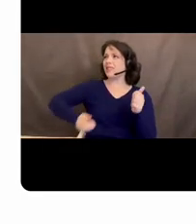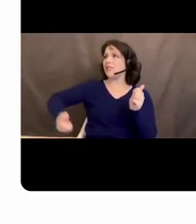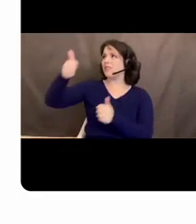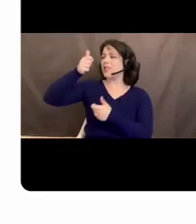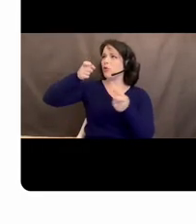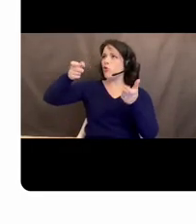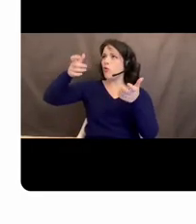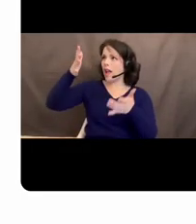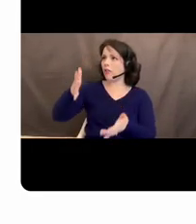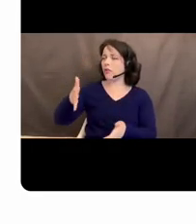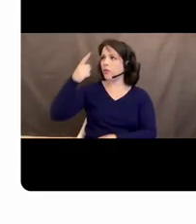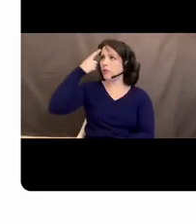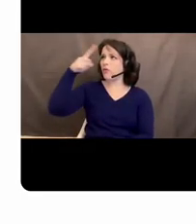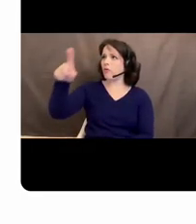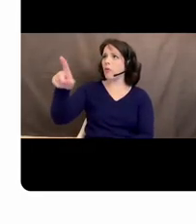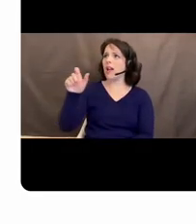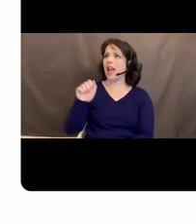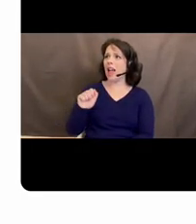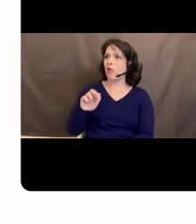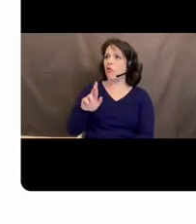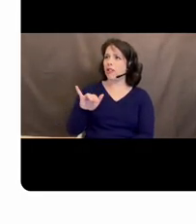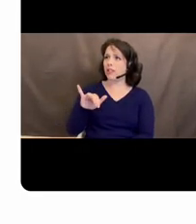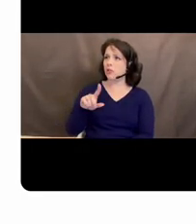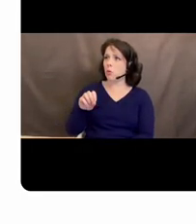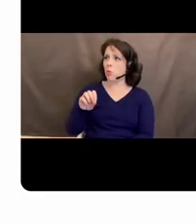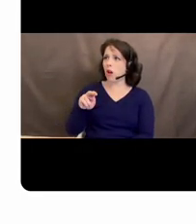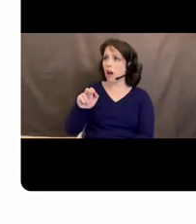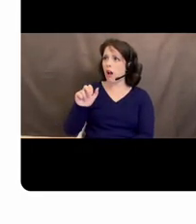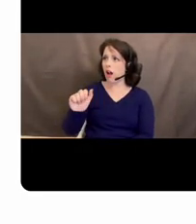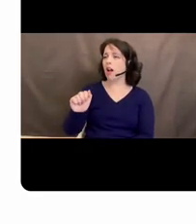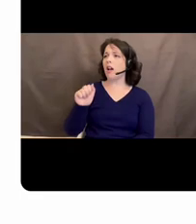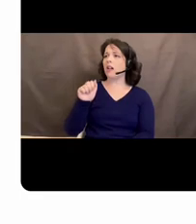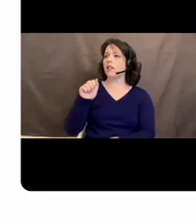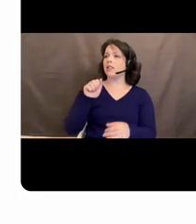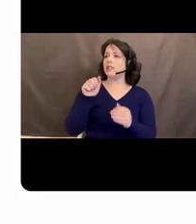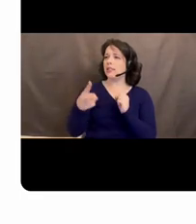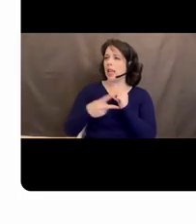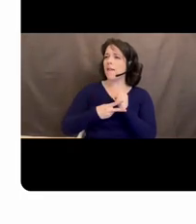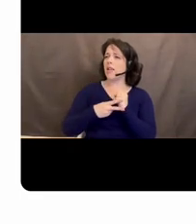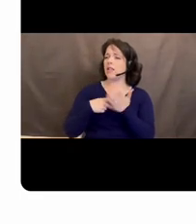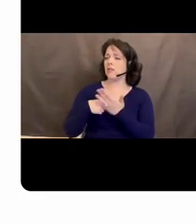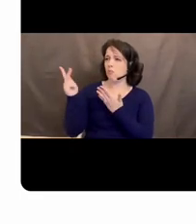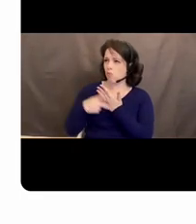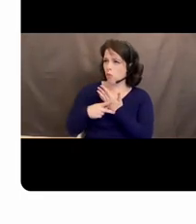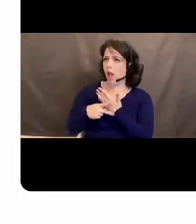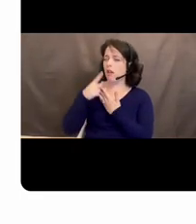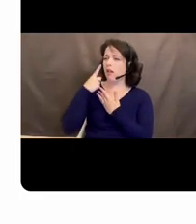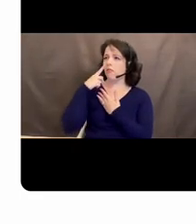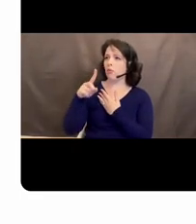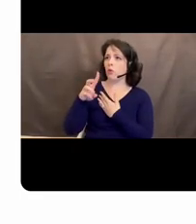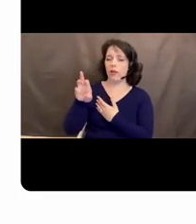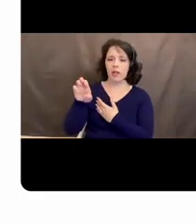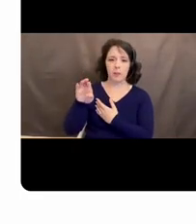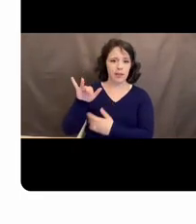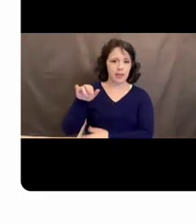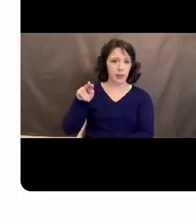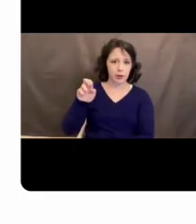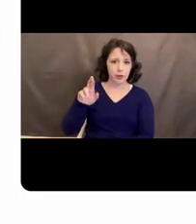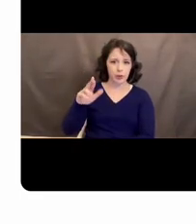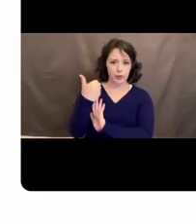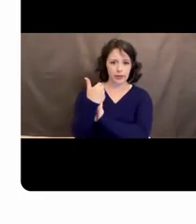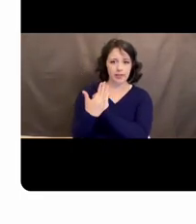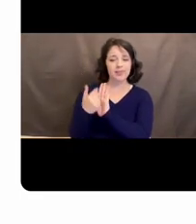Savings Program on the webinar list. We worked with an organization. It was actually a